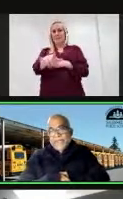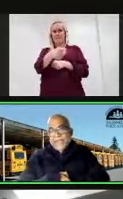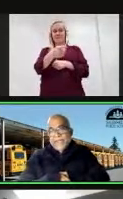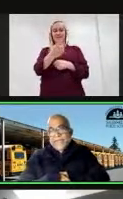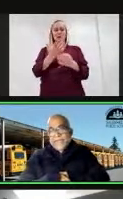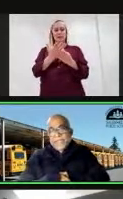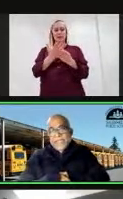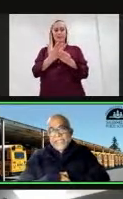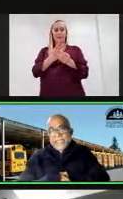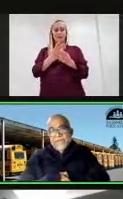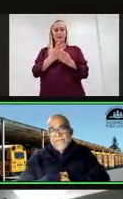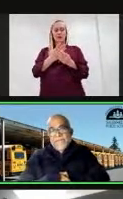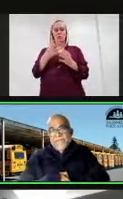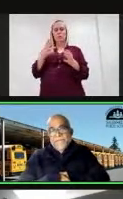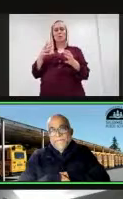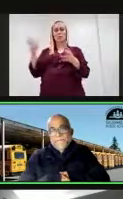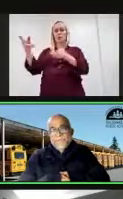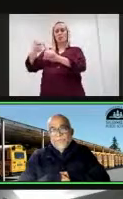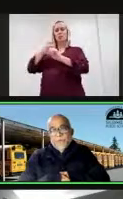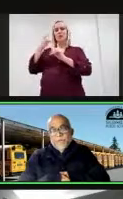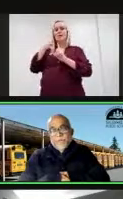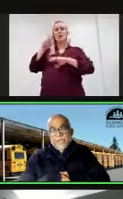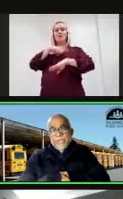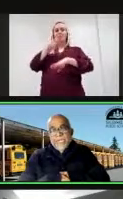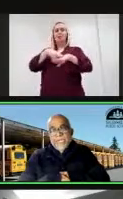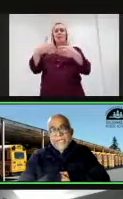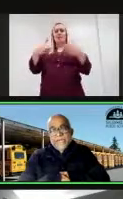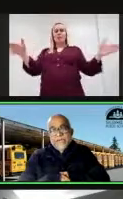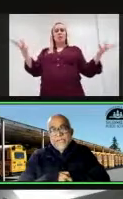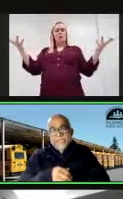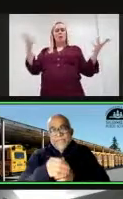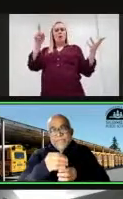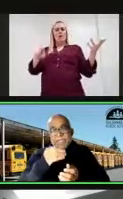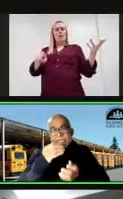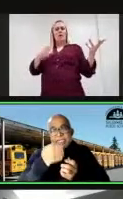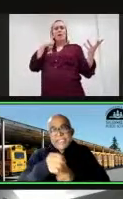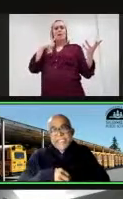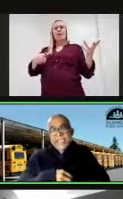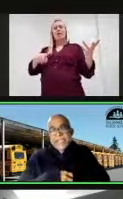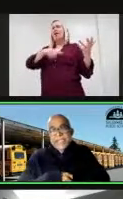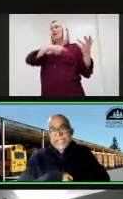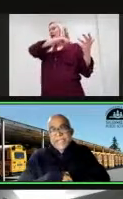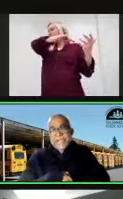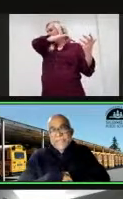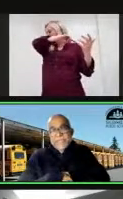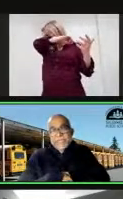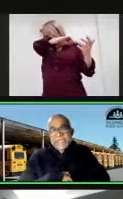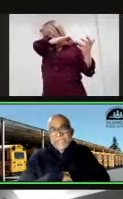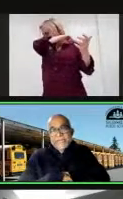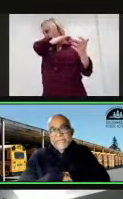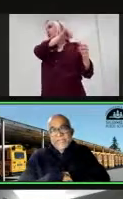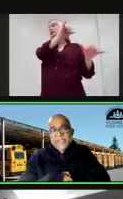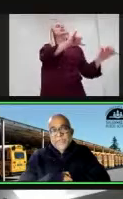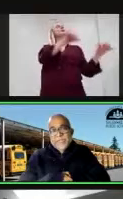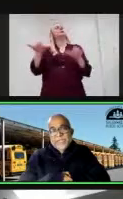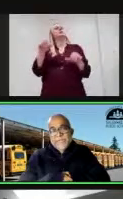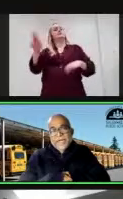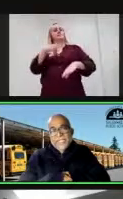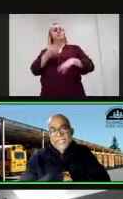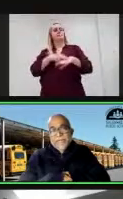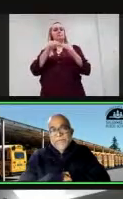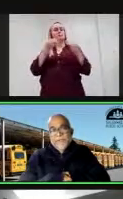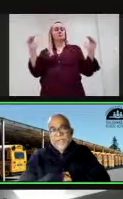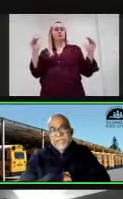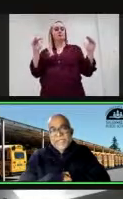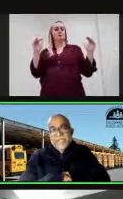to attract from a national level. So what would it take for us to be at least attractive from a national level is what I would